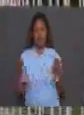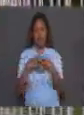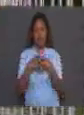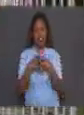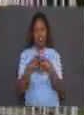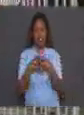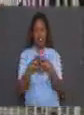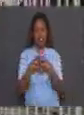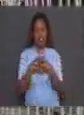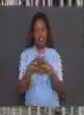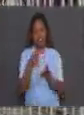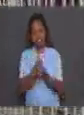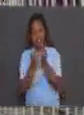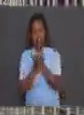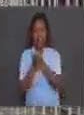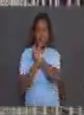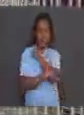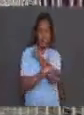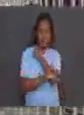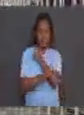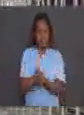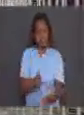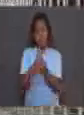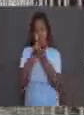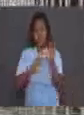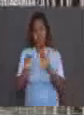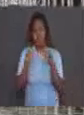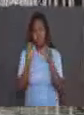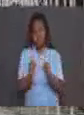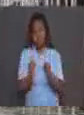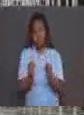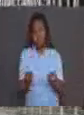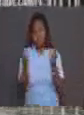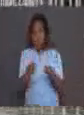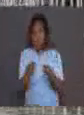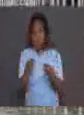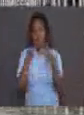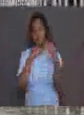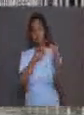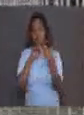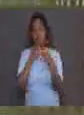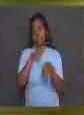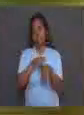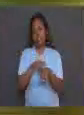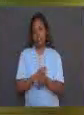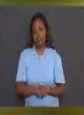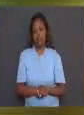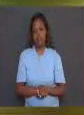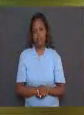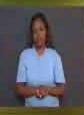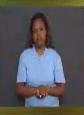Cooperation can help countries in times of war.